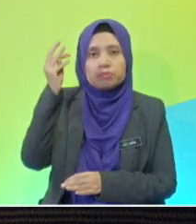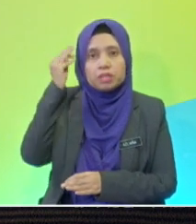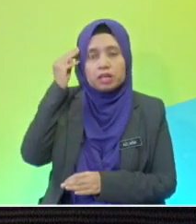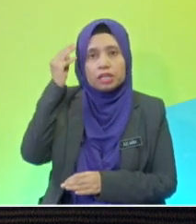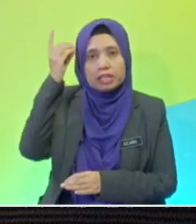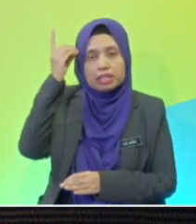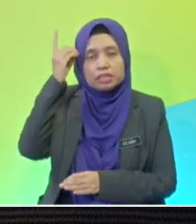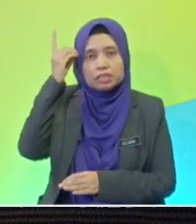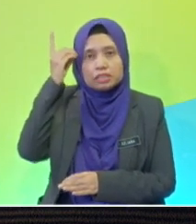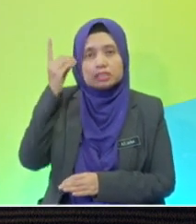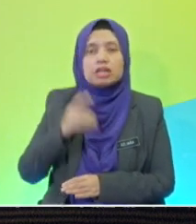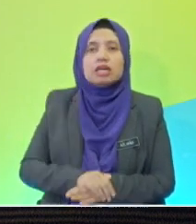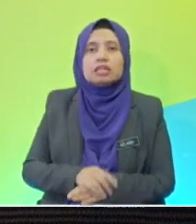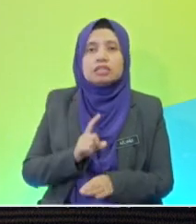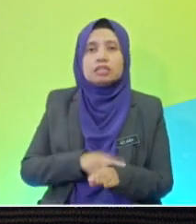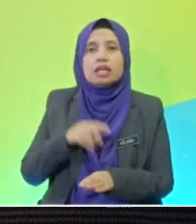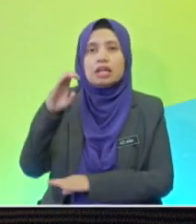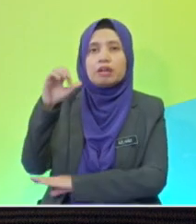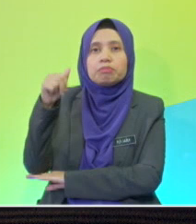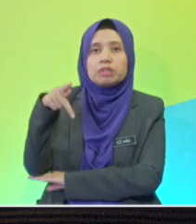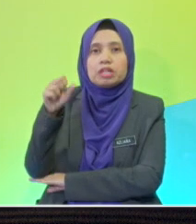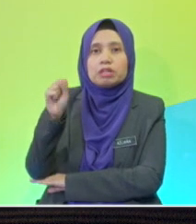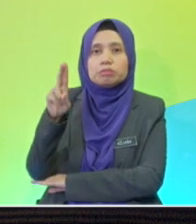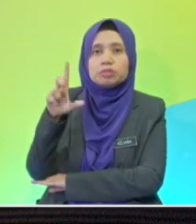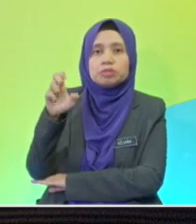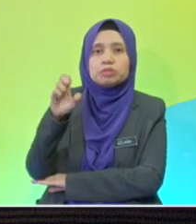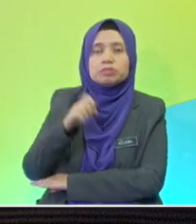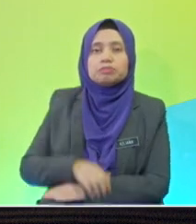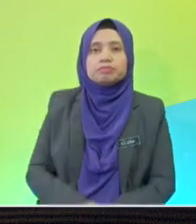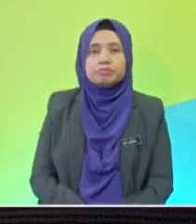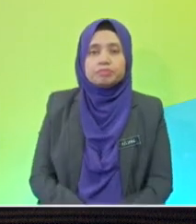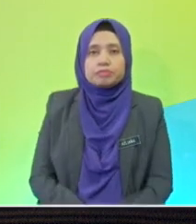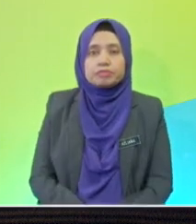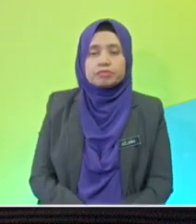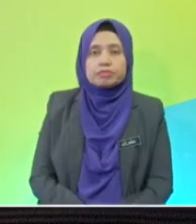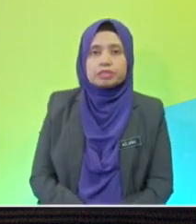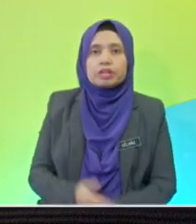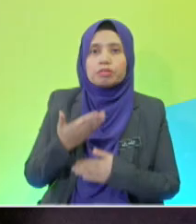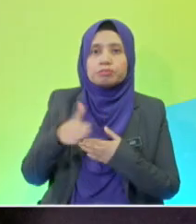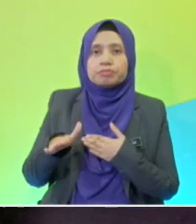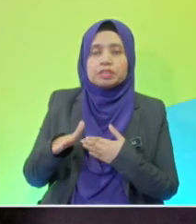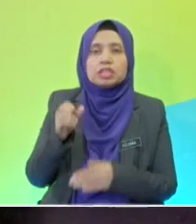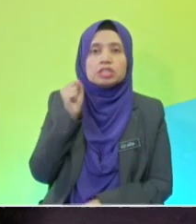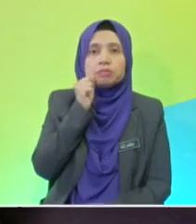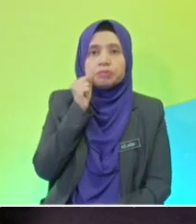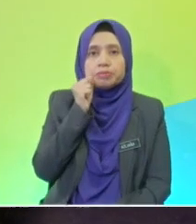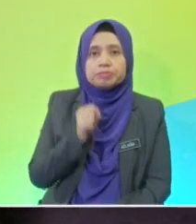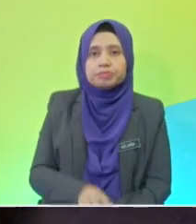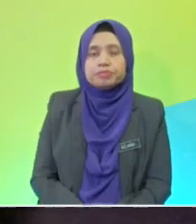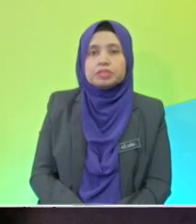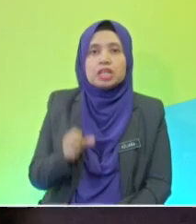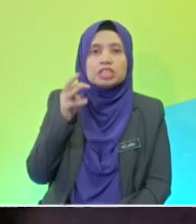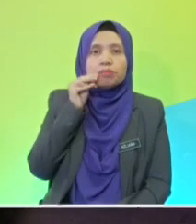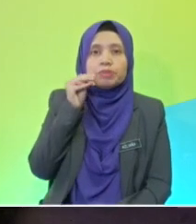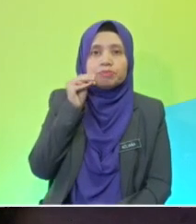Damien's time capsules. Okay. Okay. All right, the next one. Okay, the next one would be Shamimi. Right,